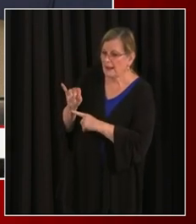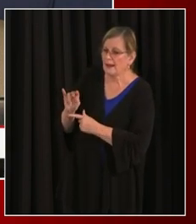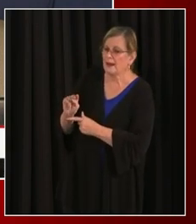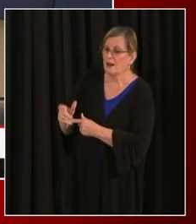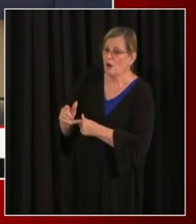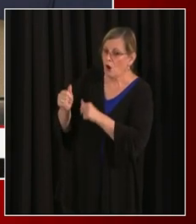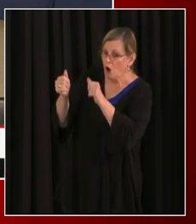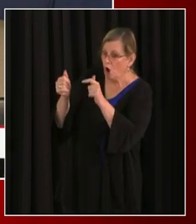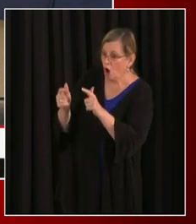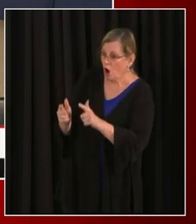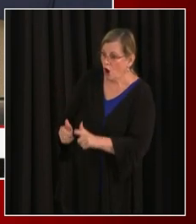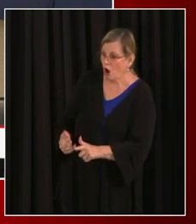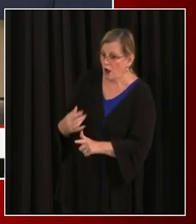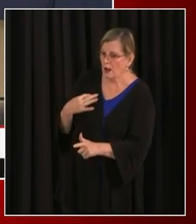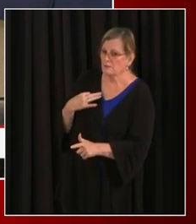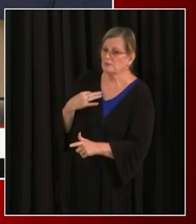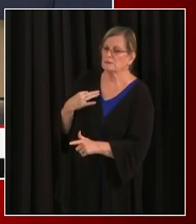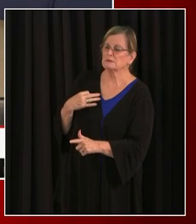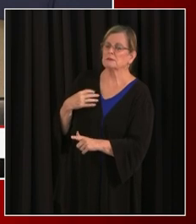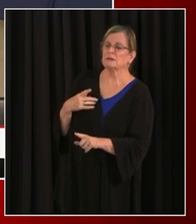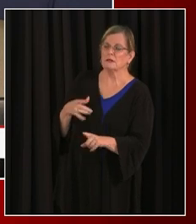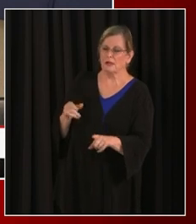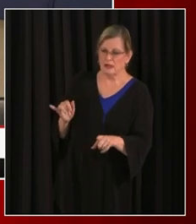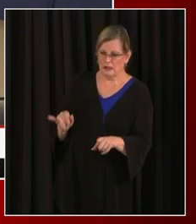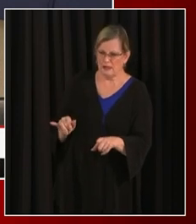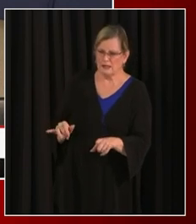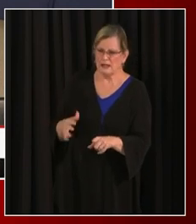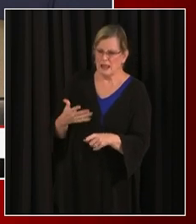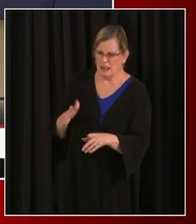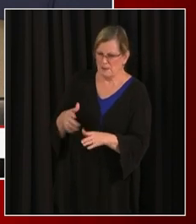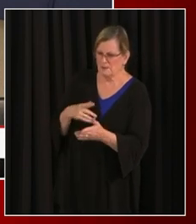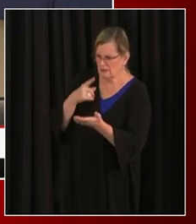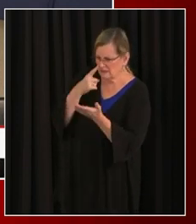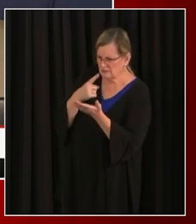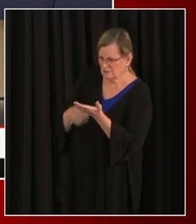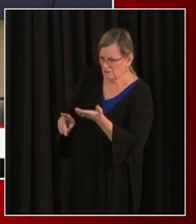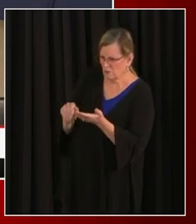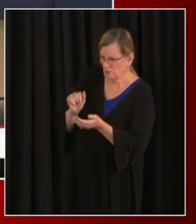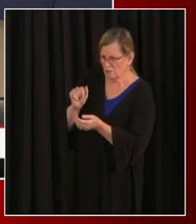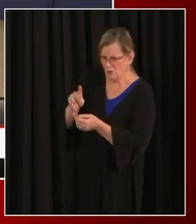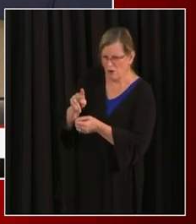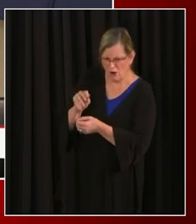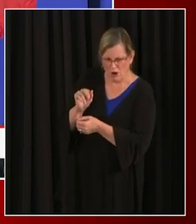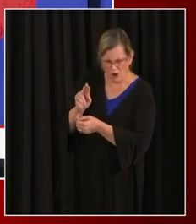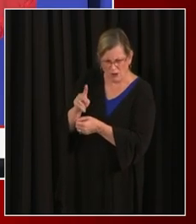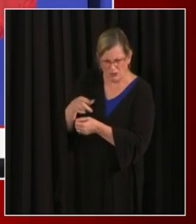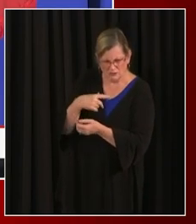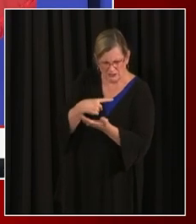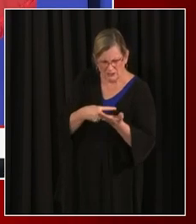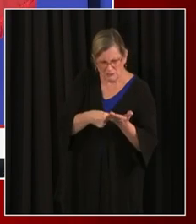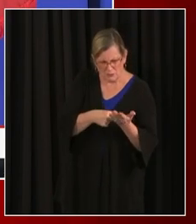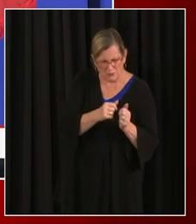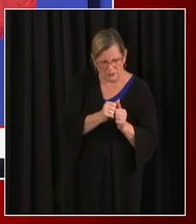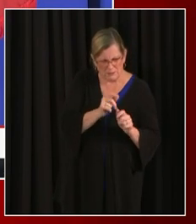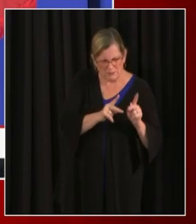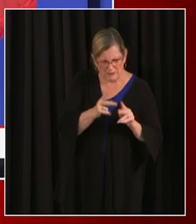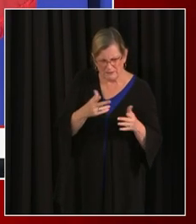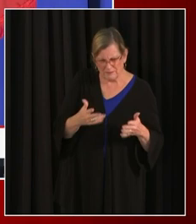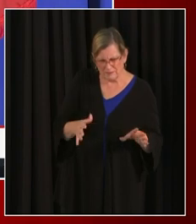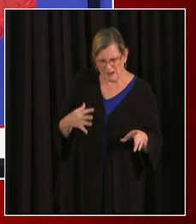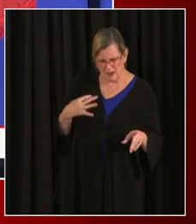received thus far. Let me check on that, Mark. I'm not sure what we discussed with people when they